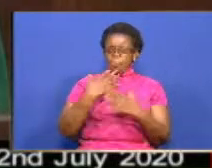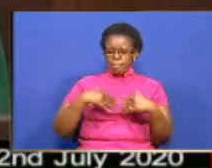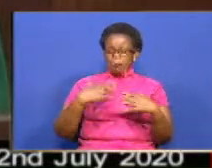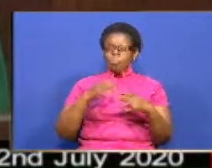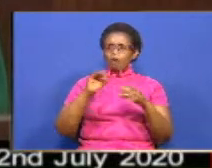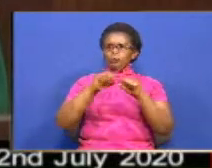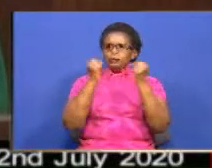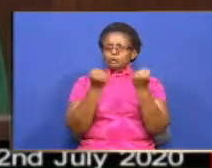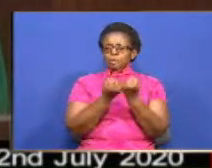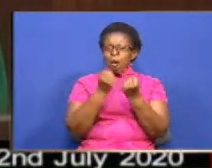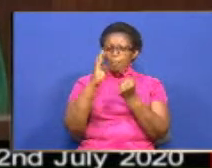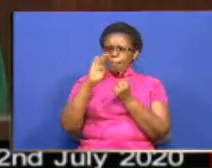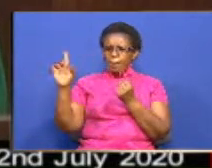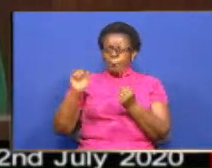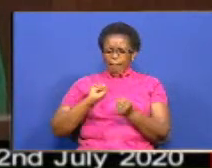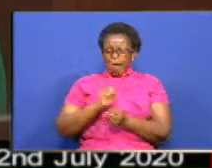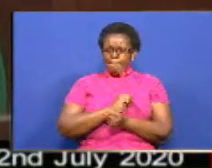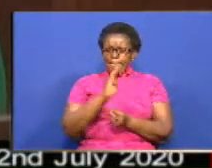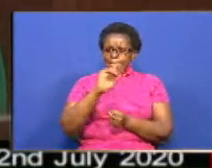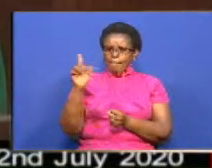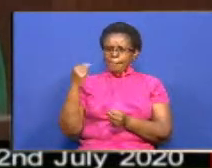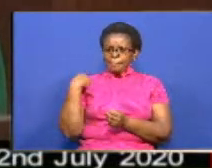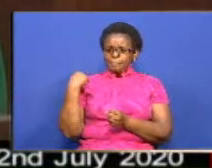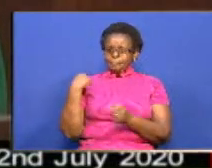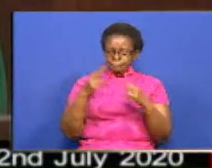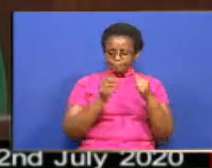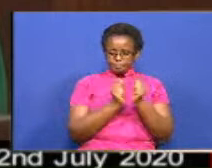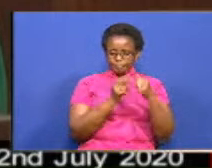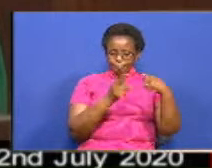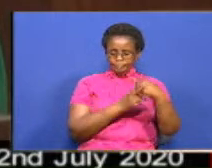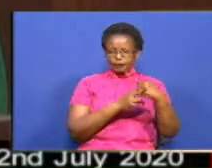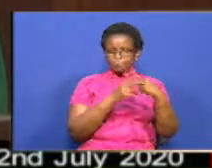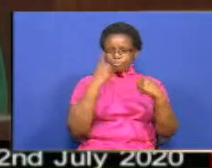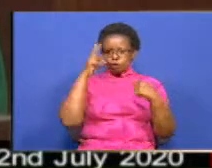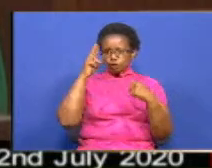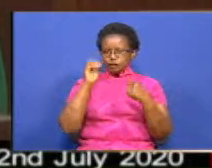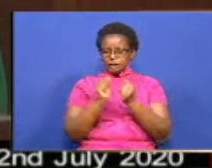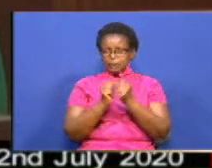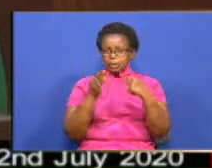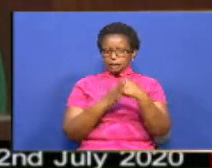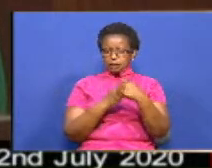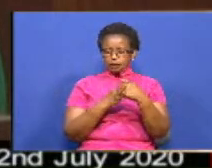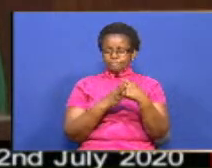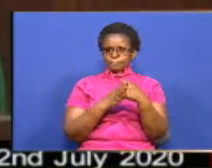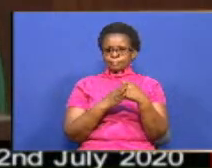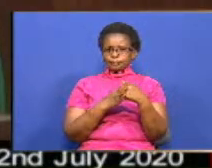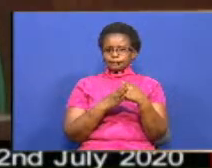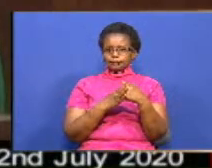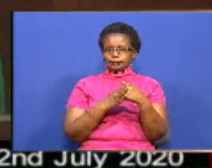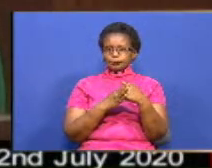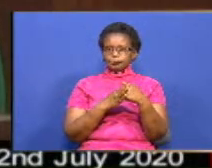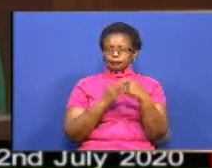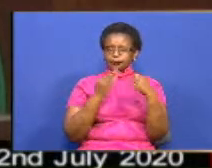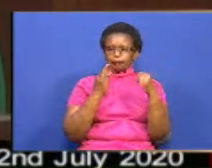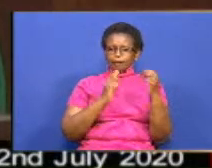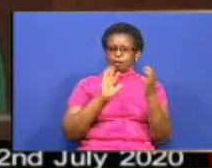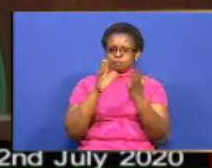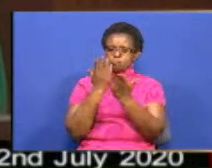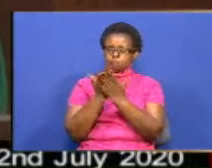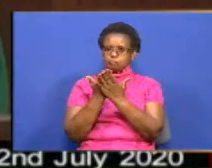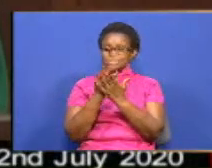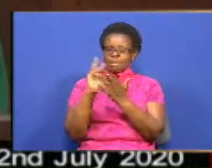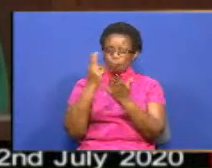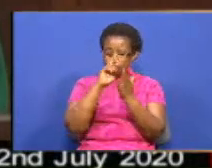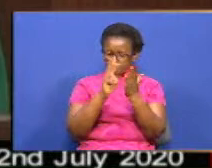Bill, Senate Bill number 17 of 2018, mover to reply, second